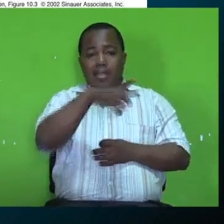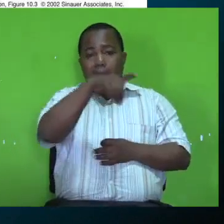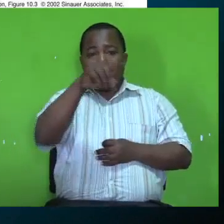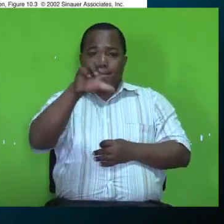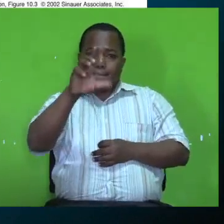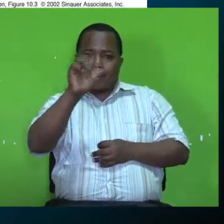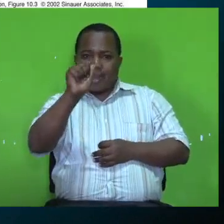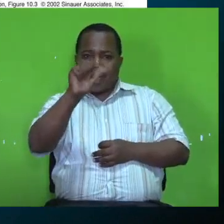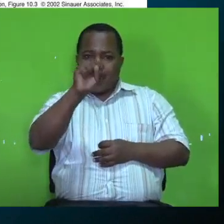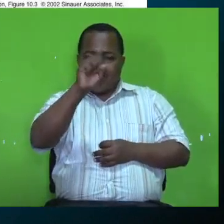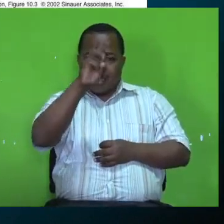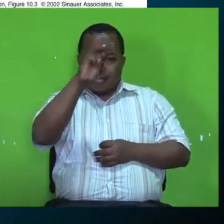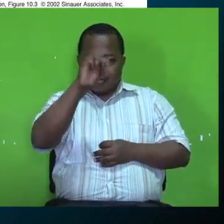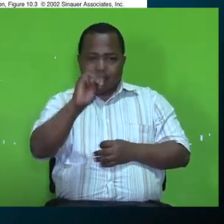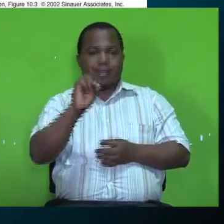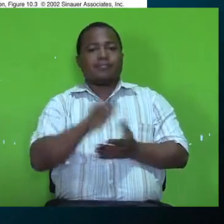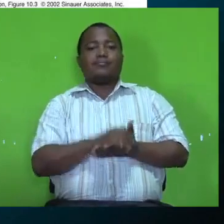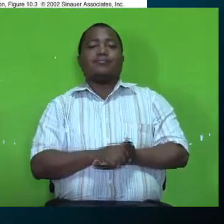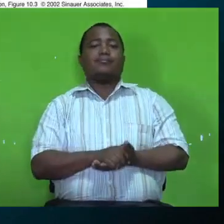plasmodesmata.